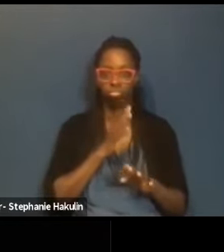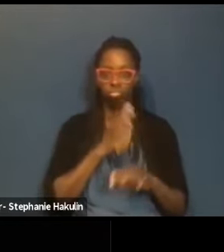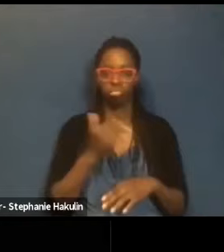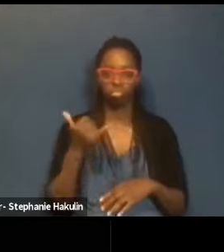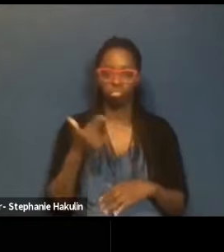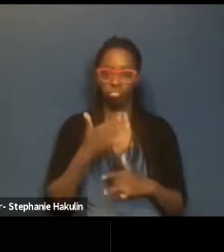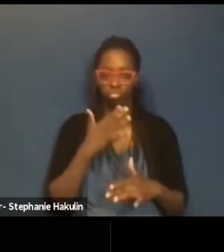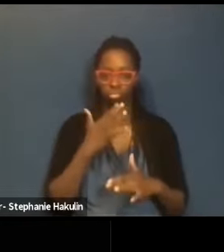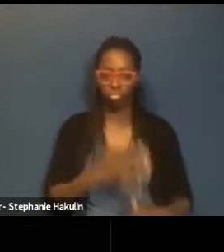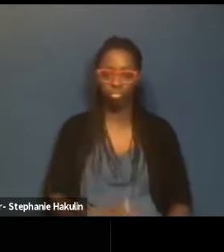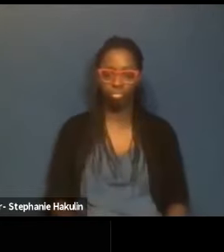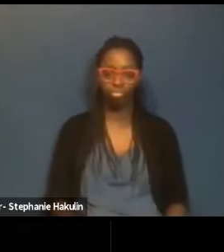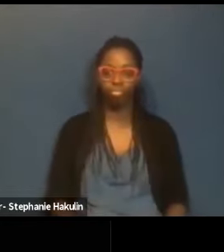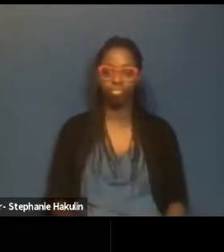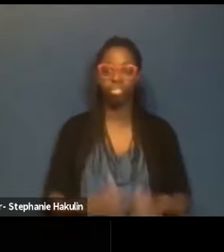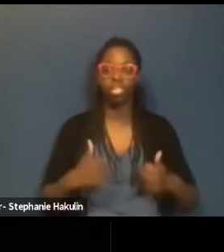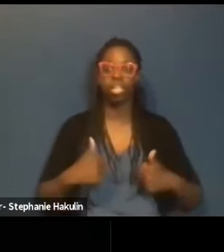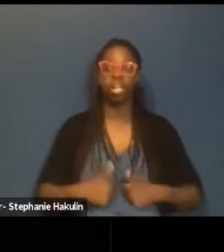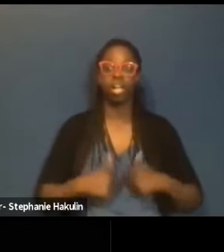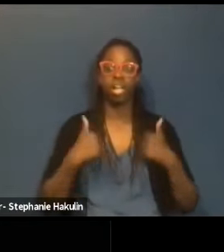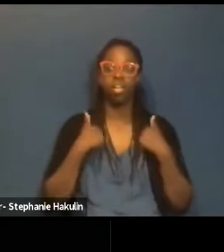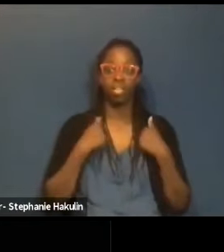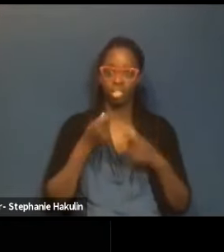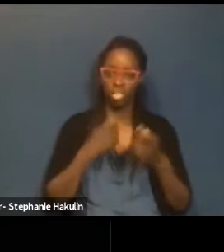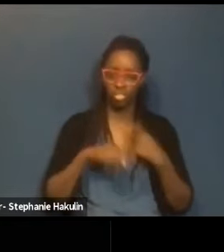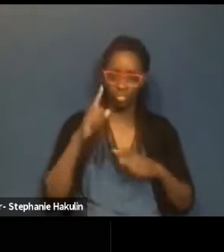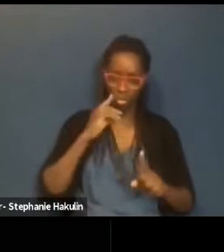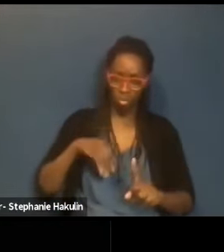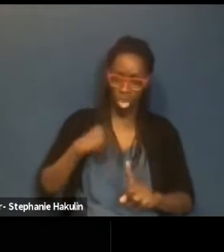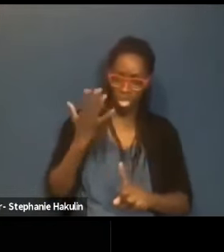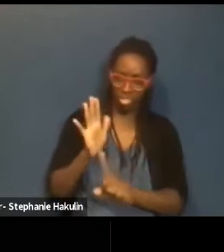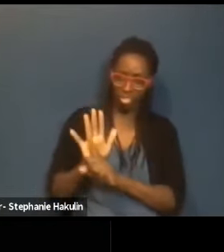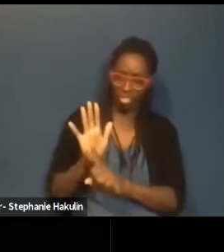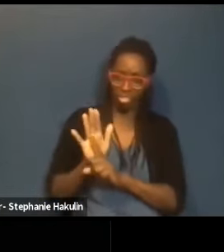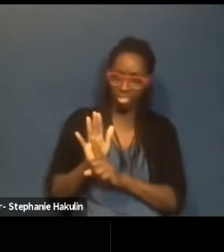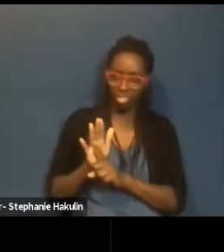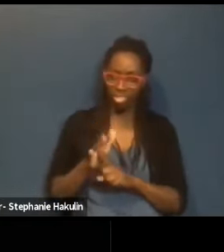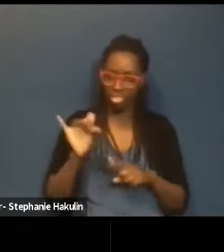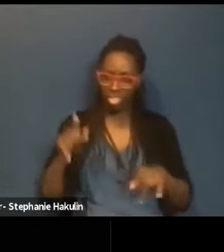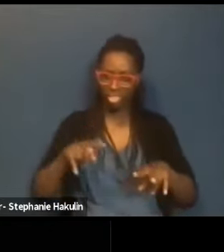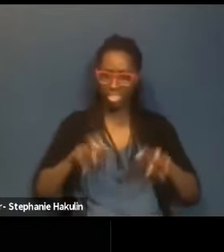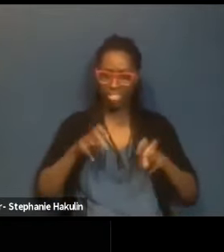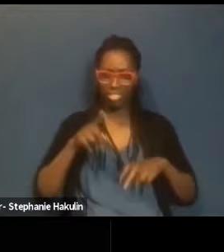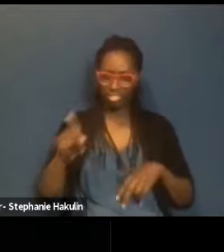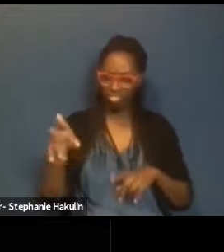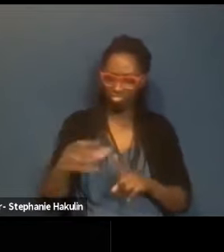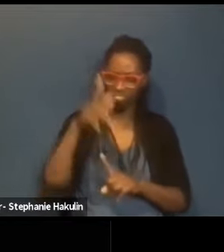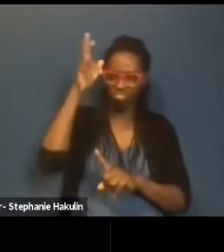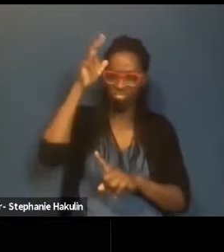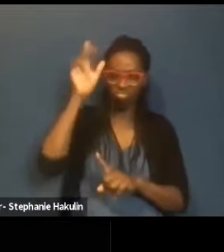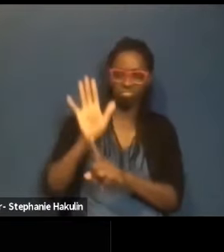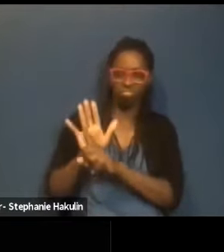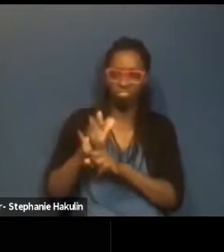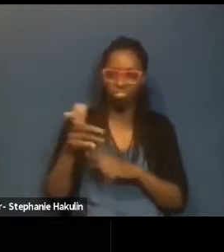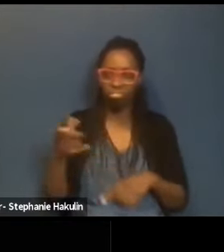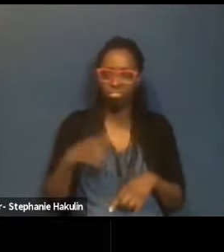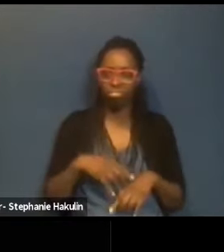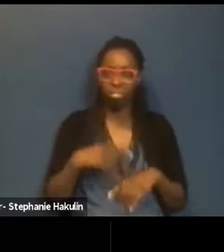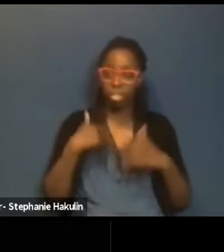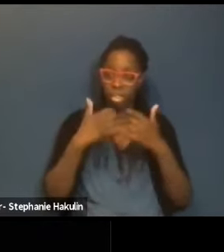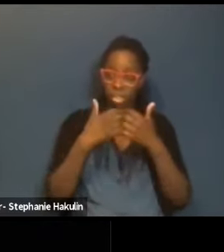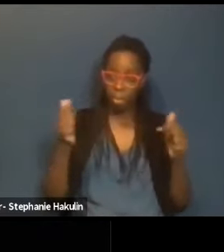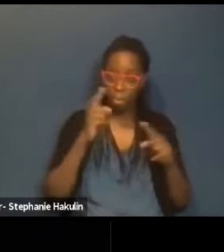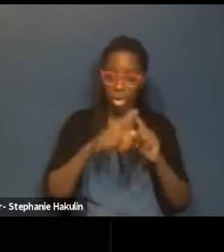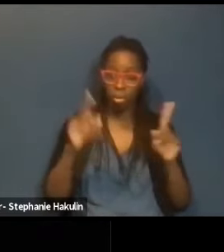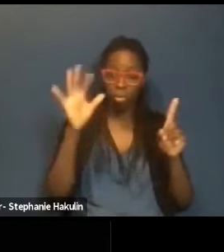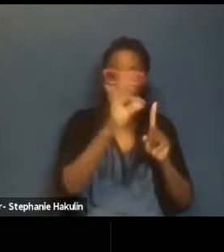of white greed, Shaitan was found. When partition divided Pakistan and India, Shaitan arose from the lips